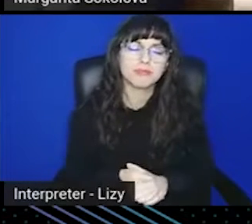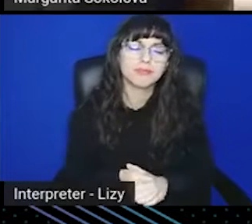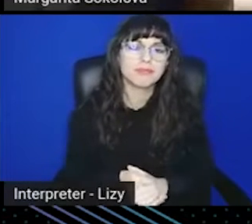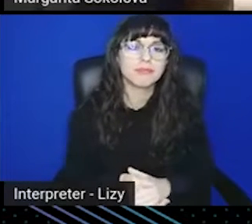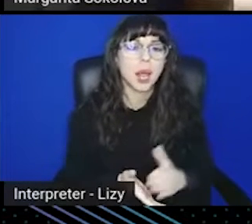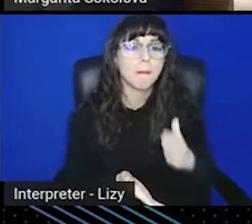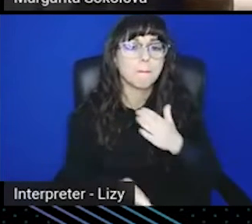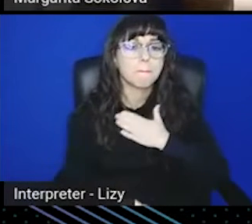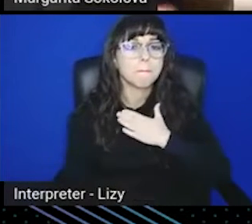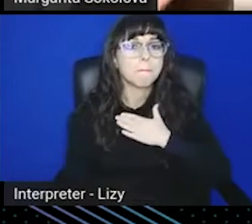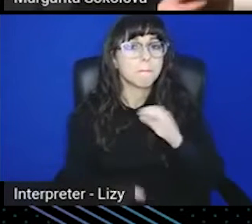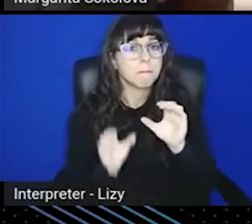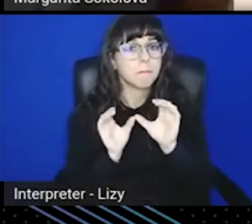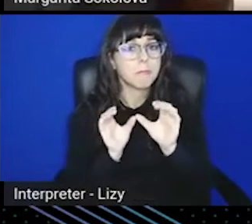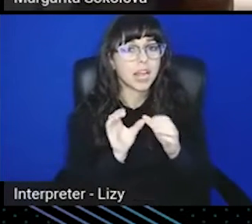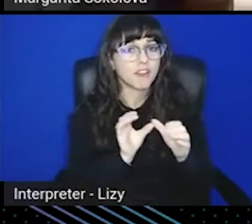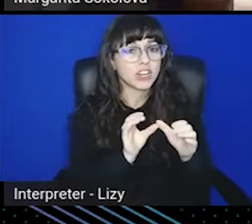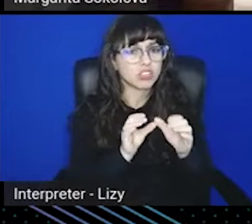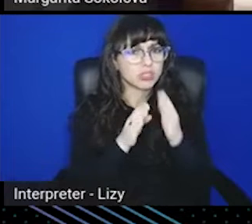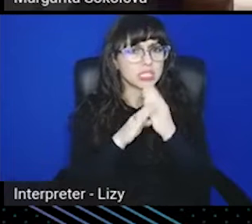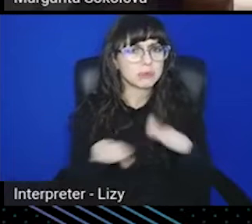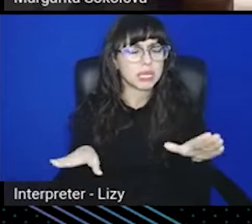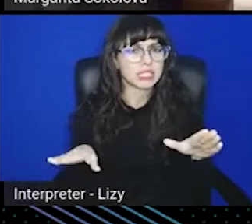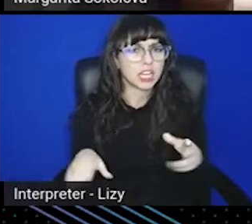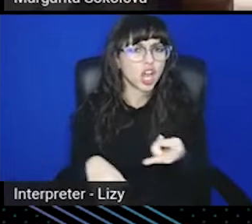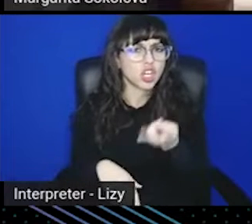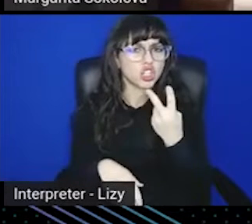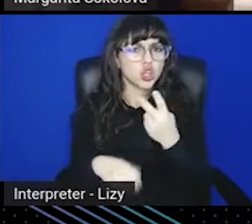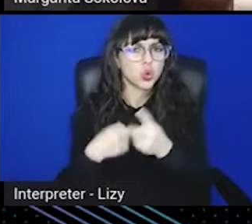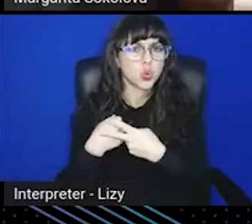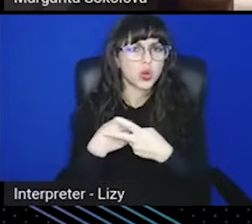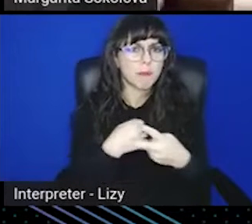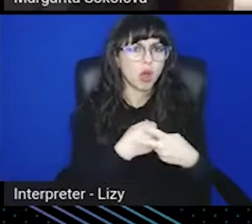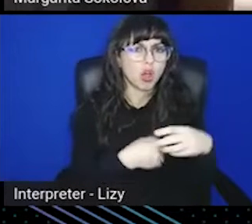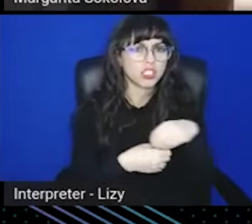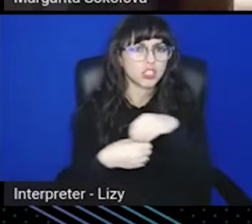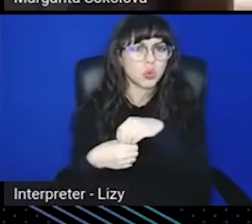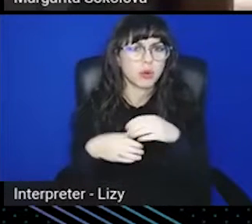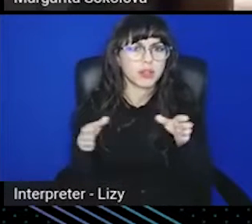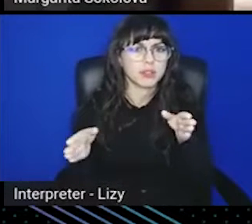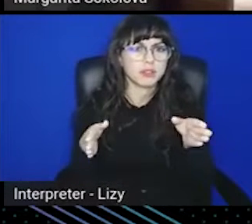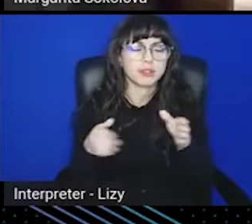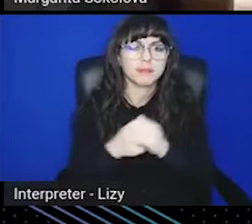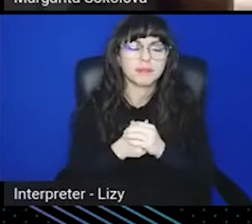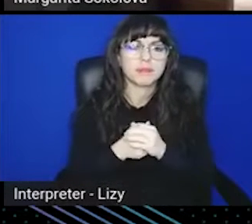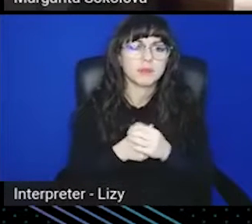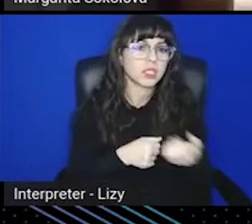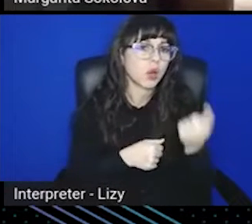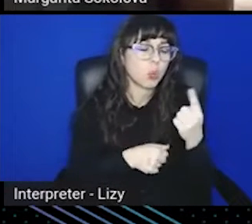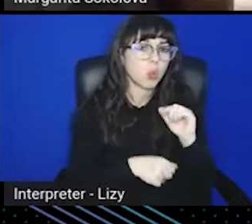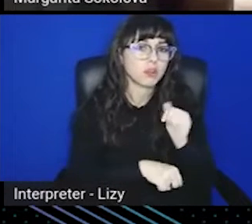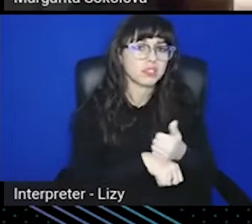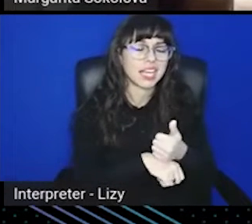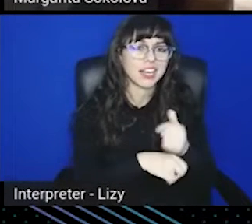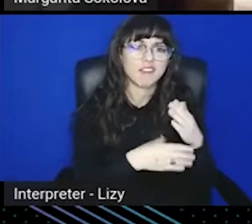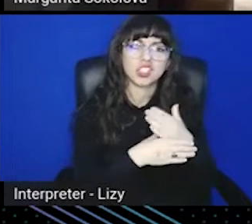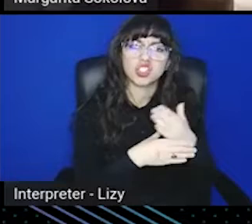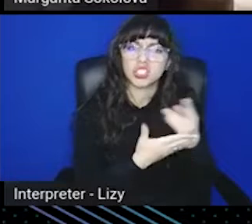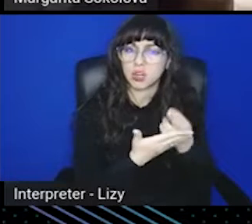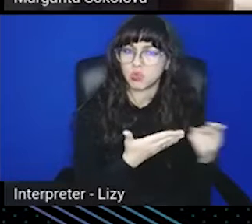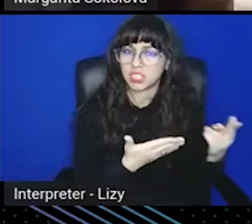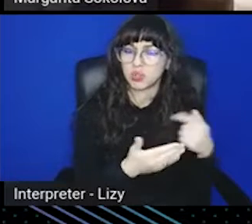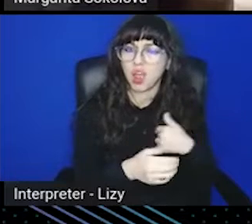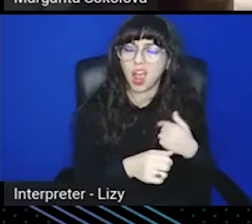My configuration is split across 2 repositories. So there's one set of shared resources that is referenced